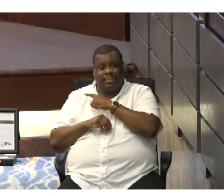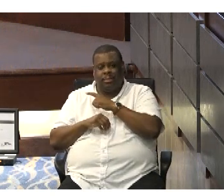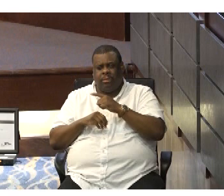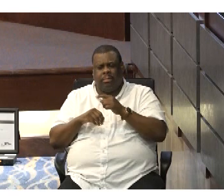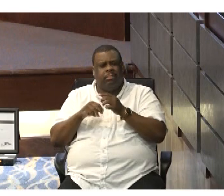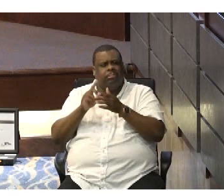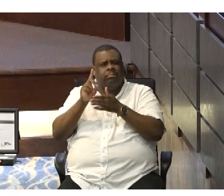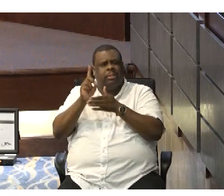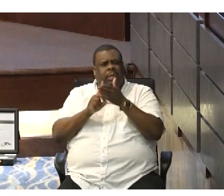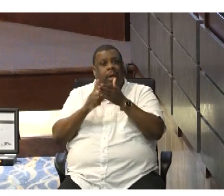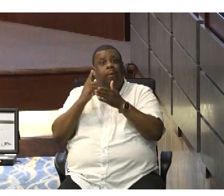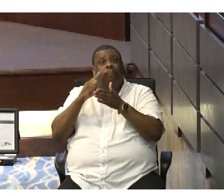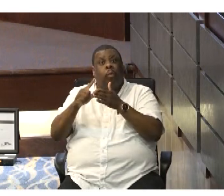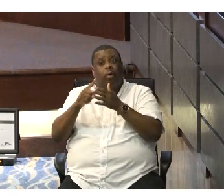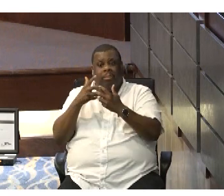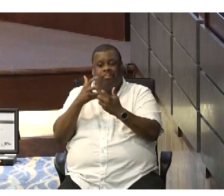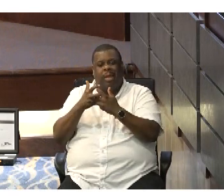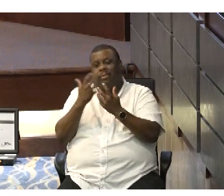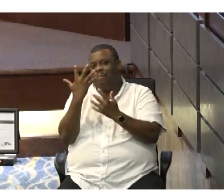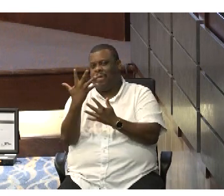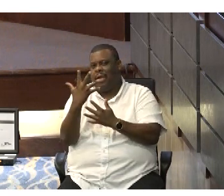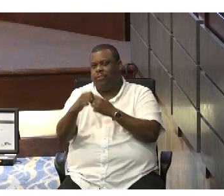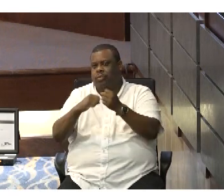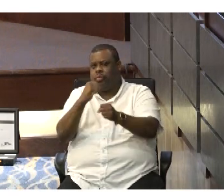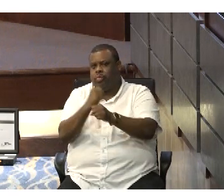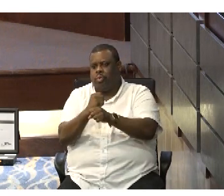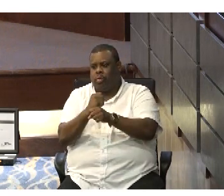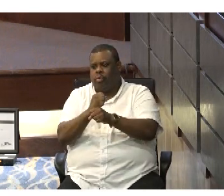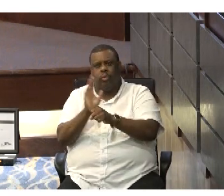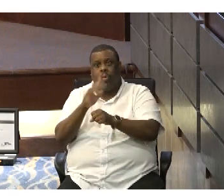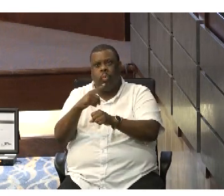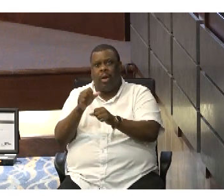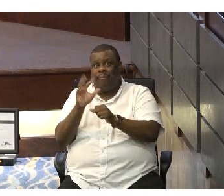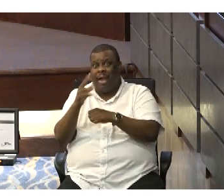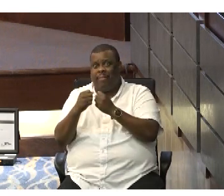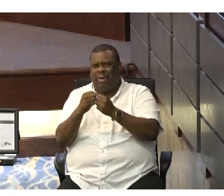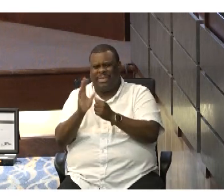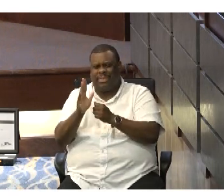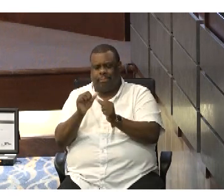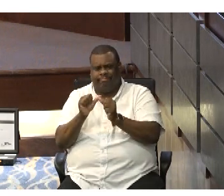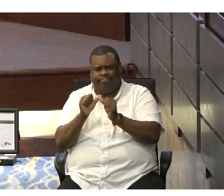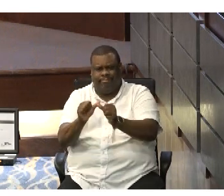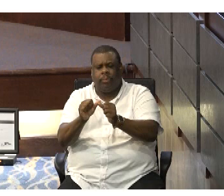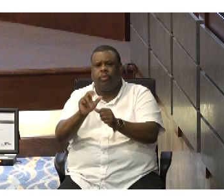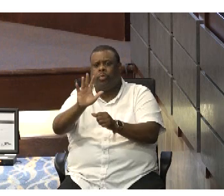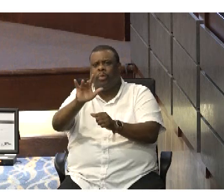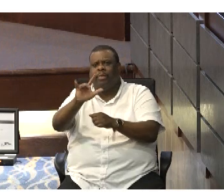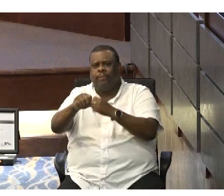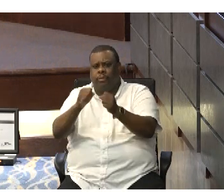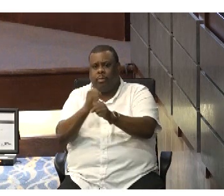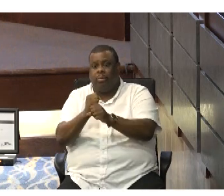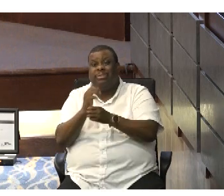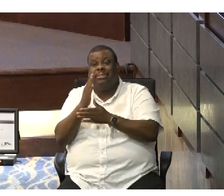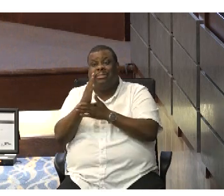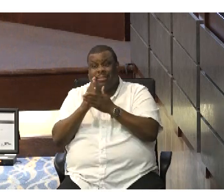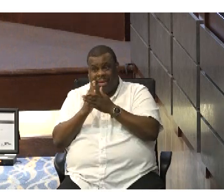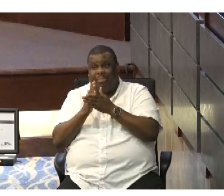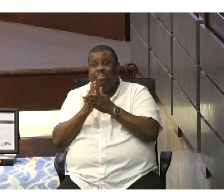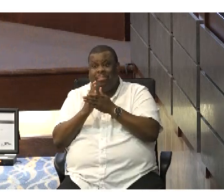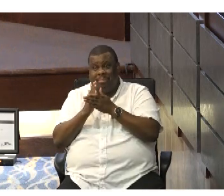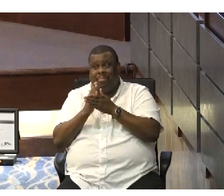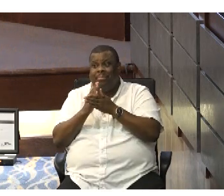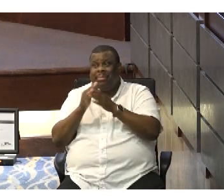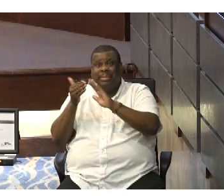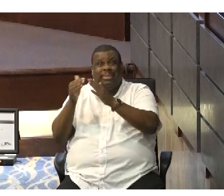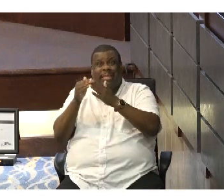design. And as you can see, 25 years is pretty standard. Some places have gone to the 100-year, but we didn't want to go